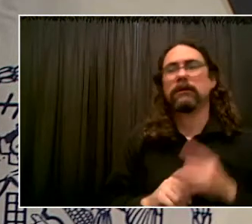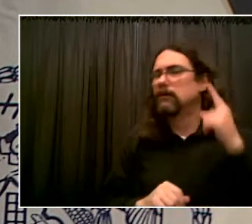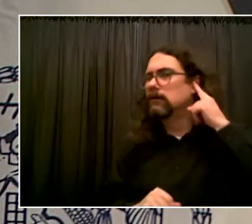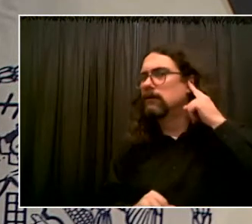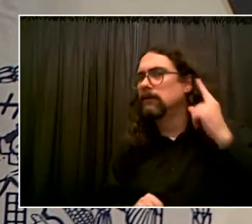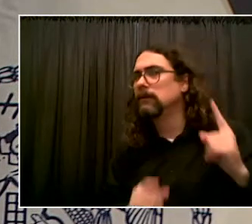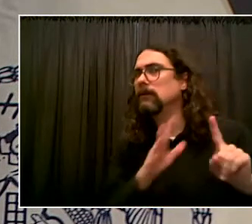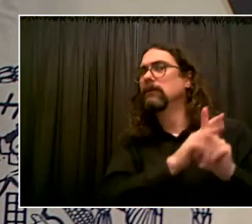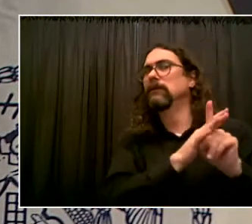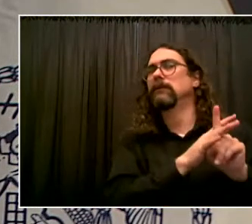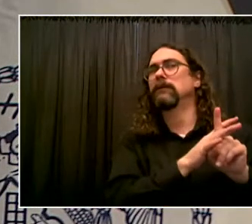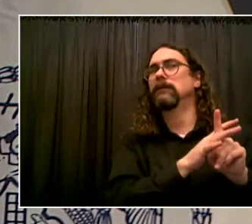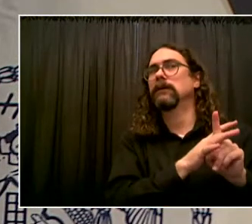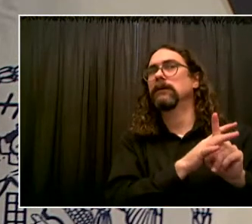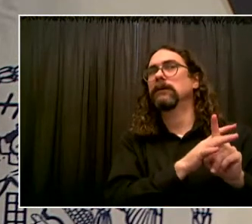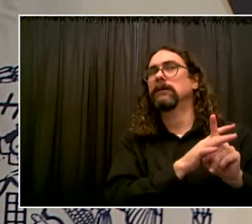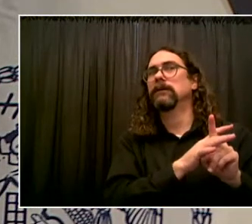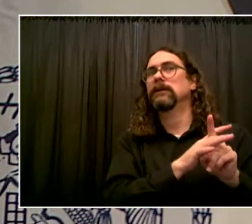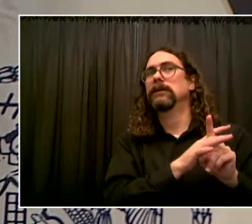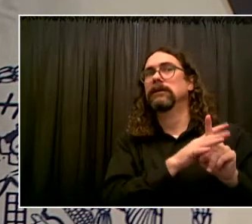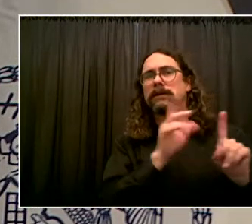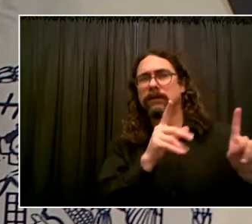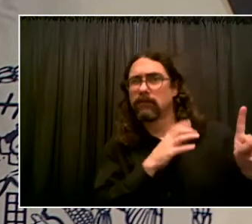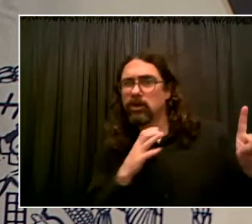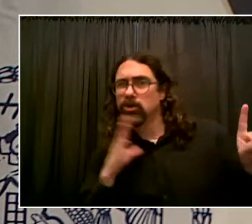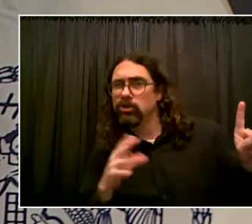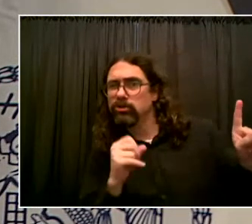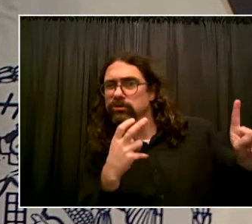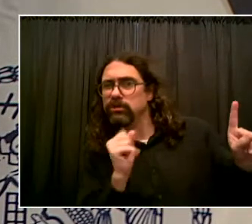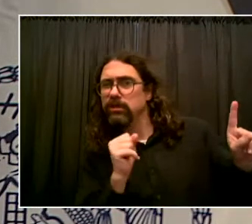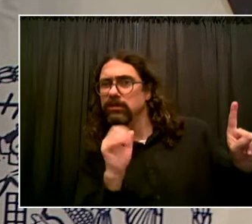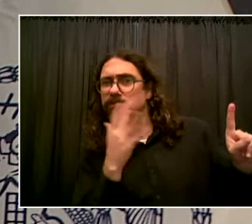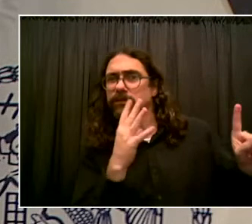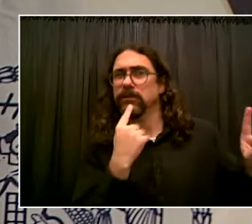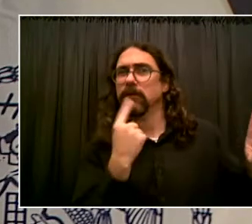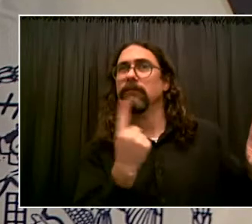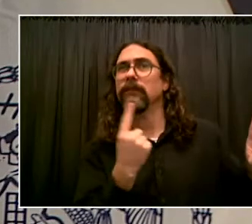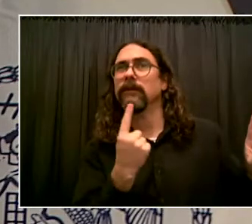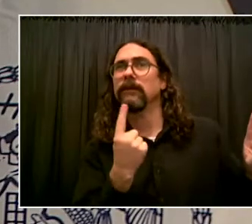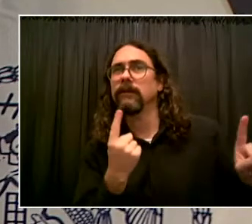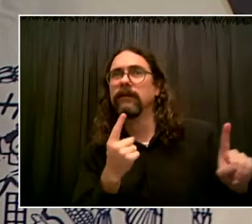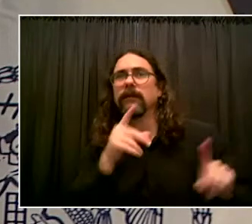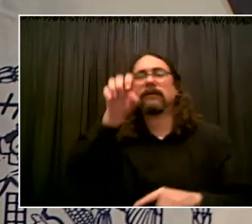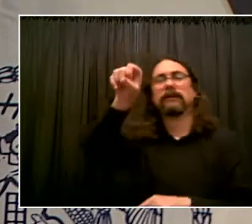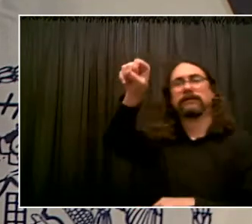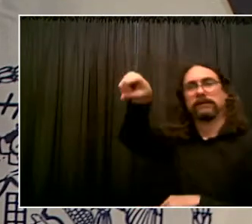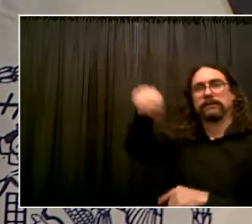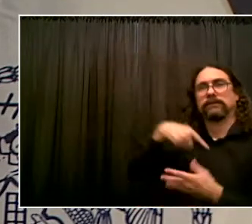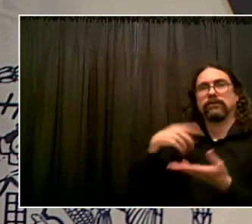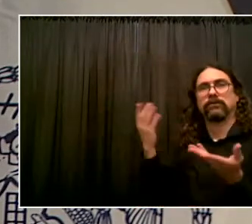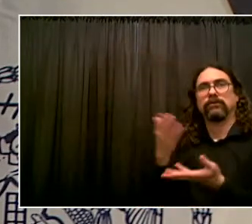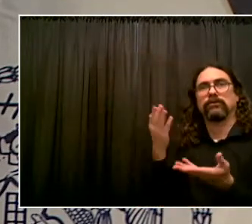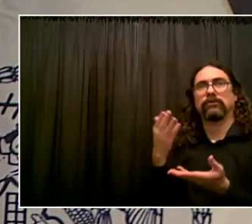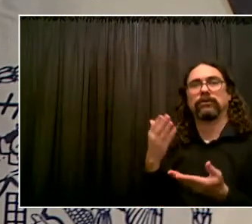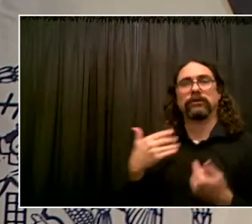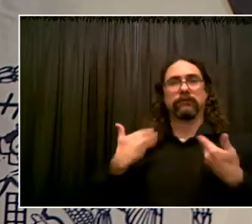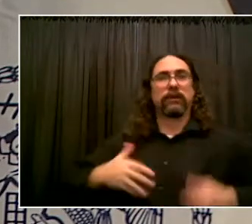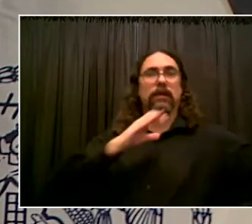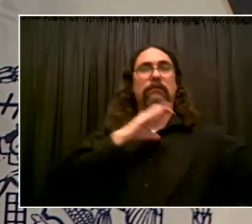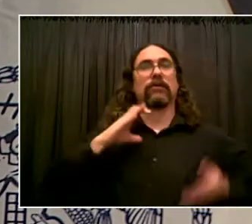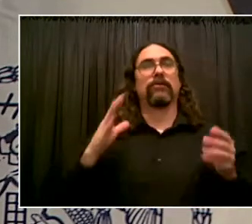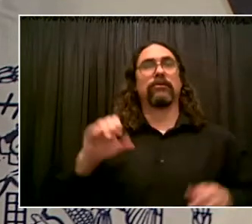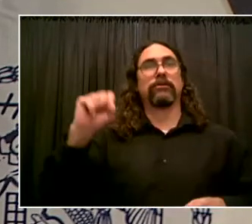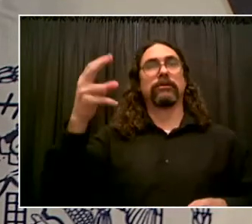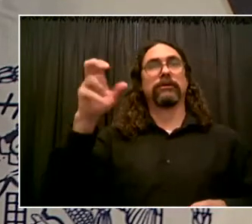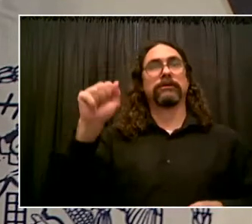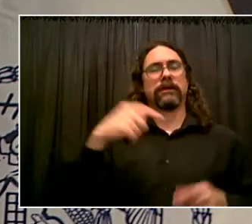Commissioner Shea, is that you? the recent numbers, it is, the numbers I had from this morning were on the uniform